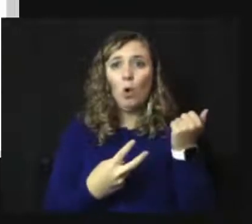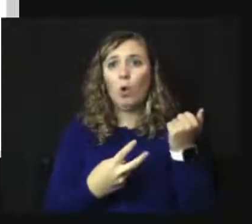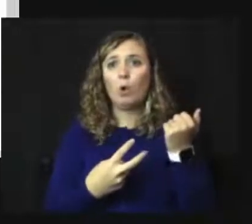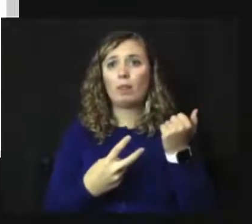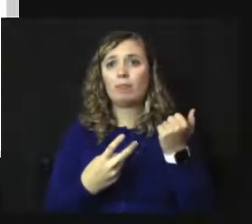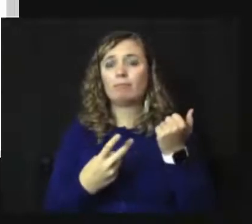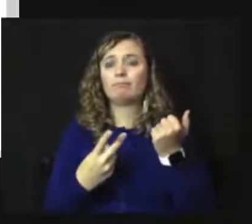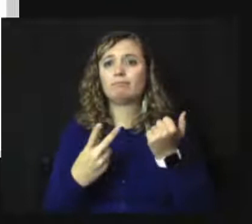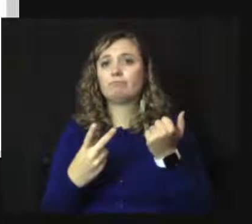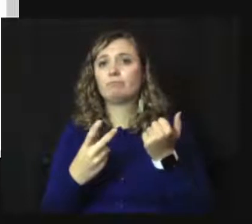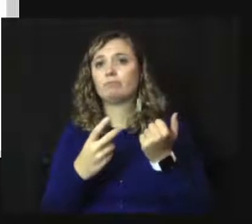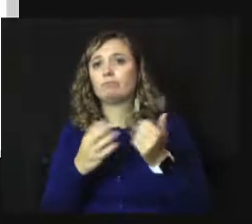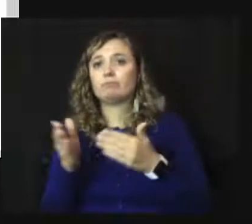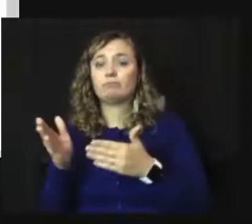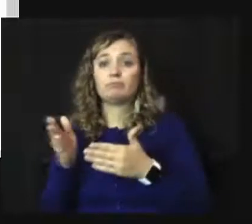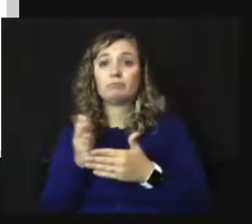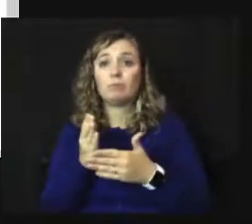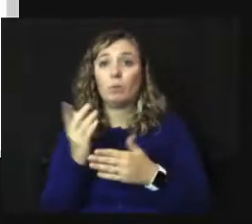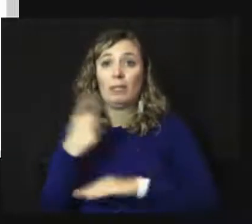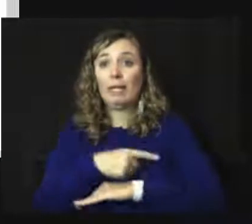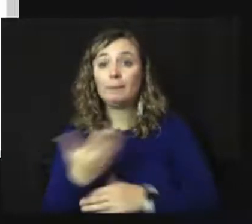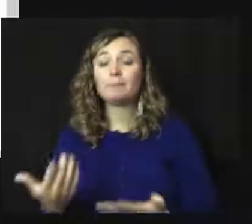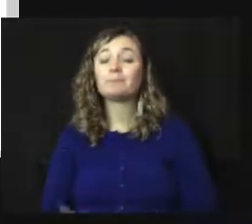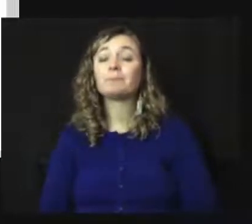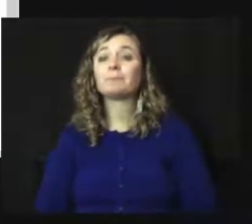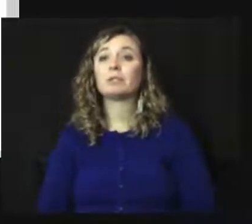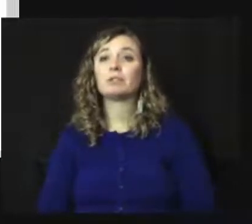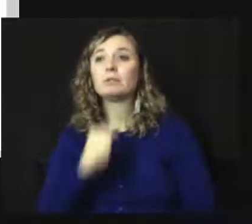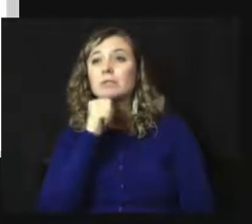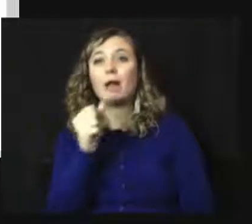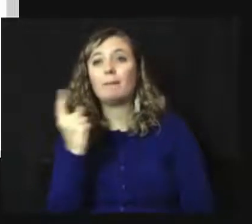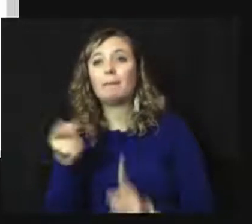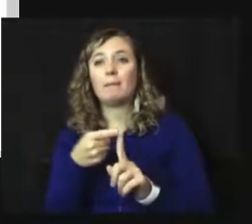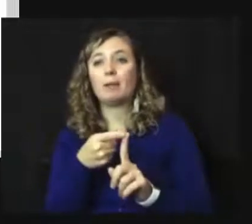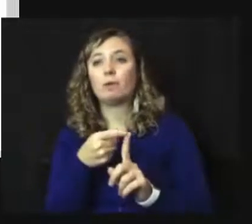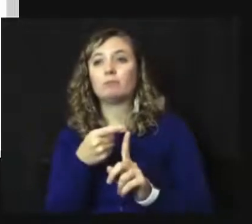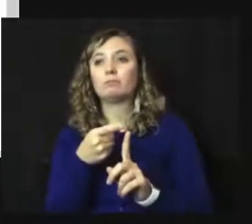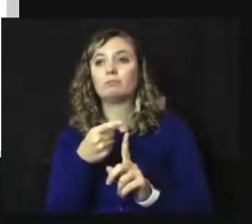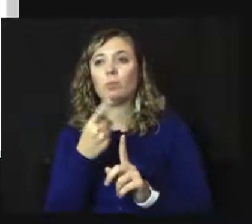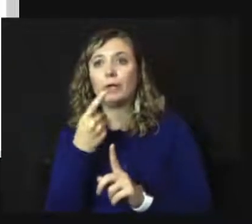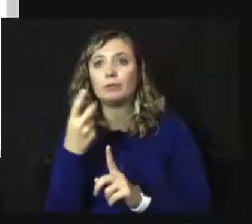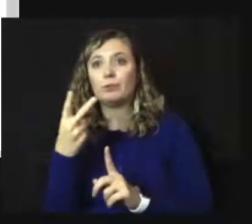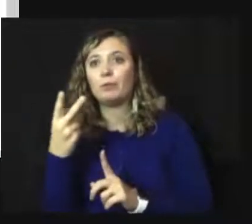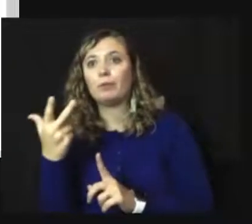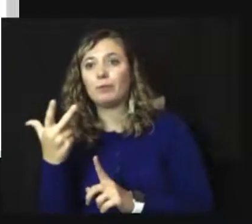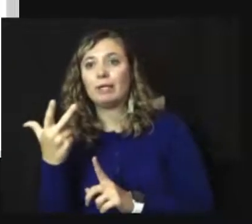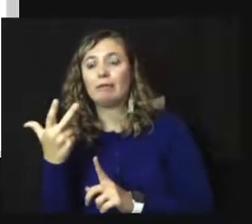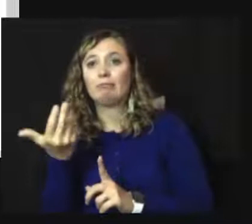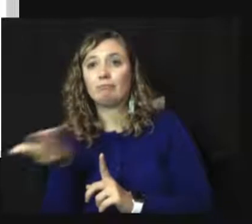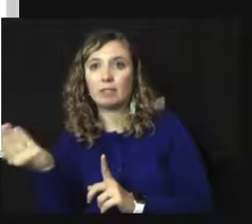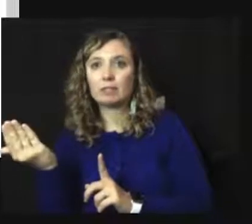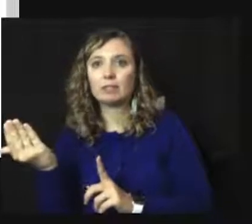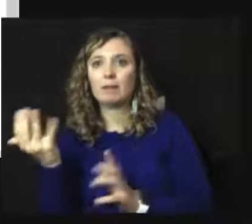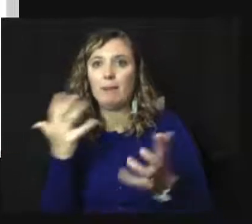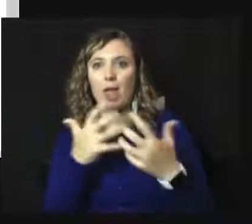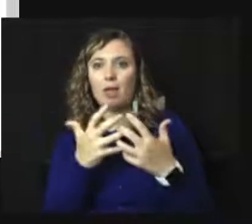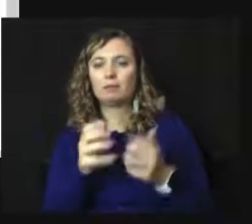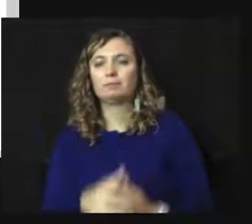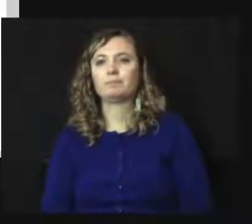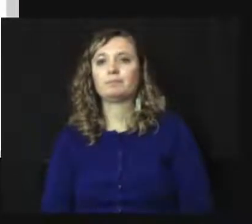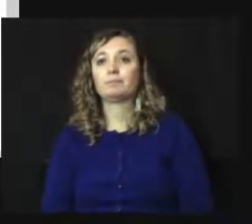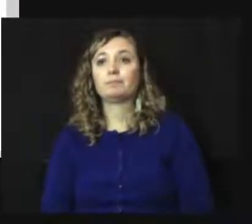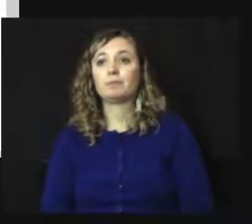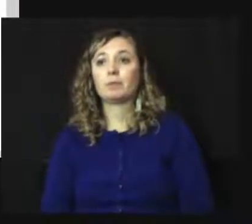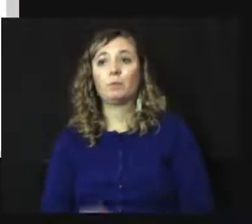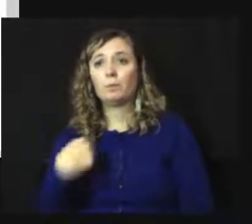know the autistic experience is just 1 or 2 or 3 things. And to that end, autistic people are not a monolith, so